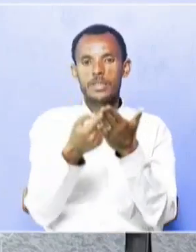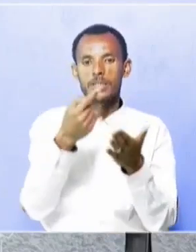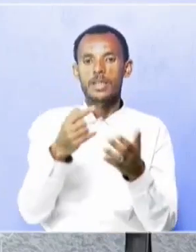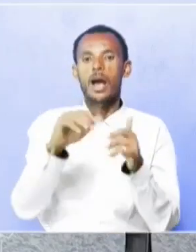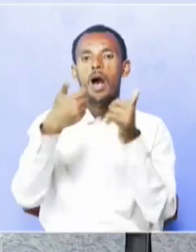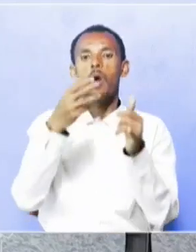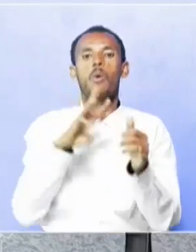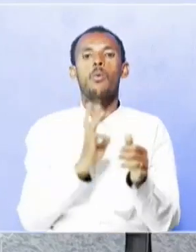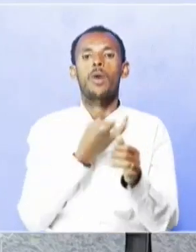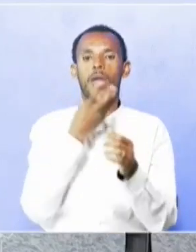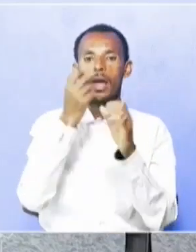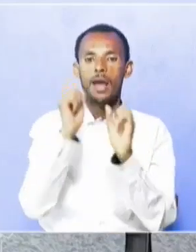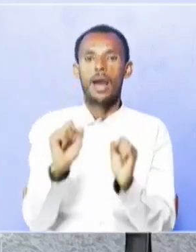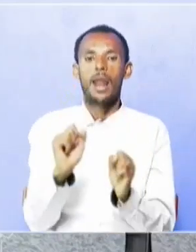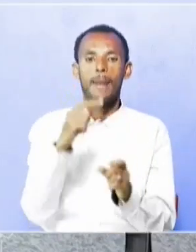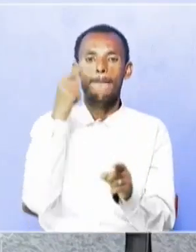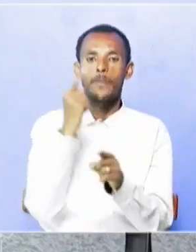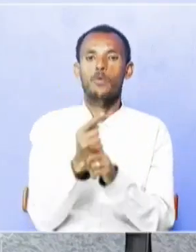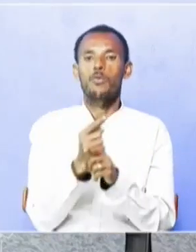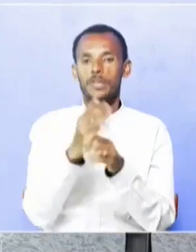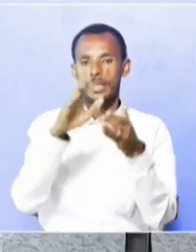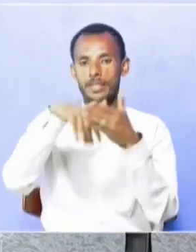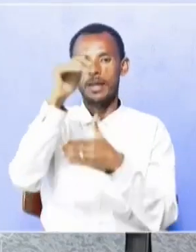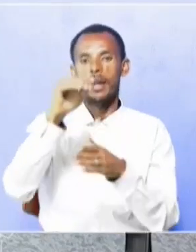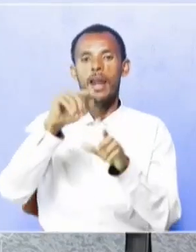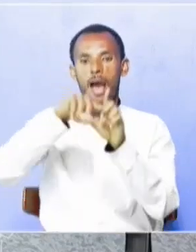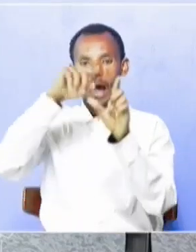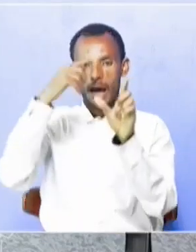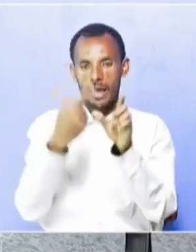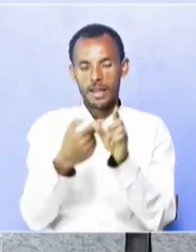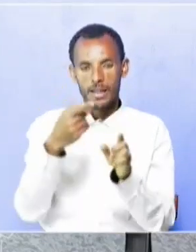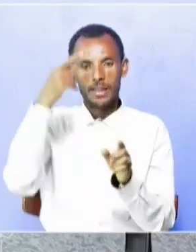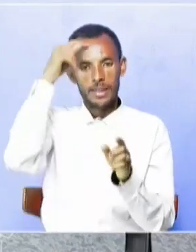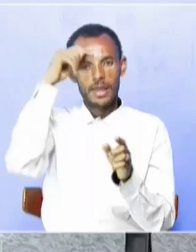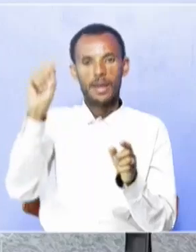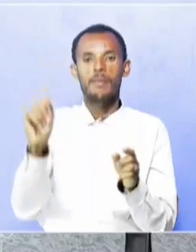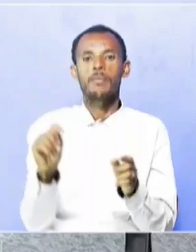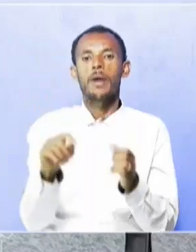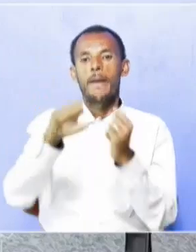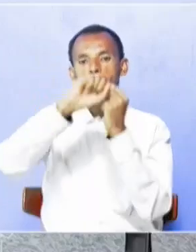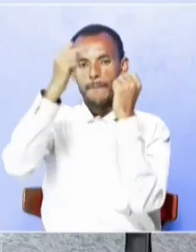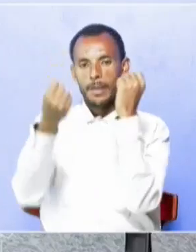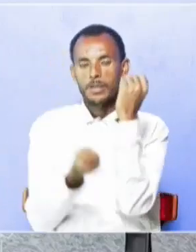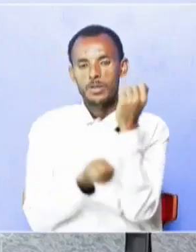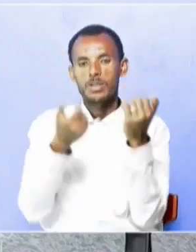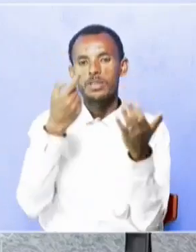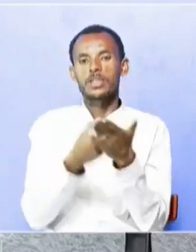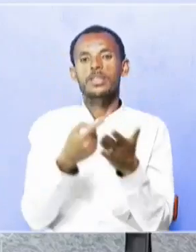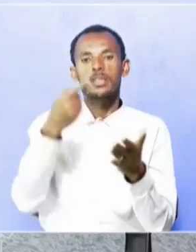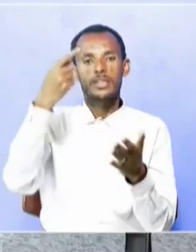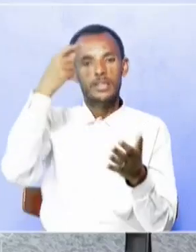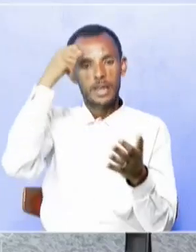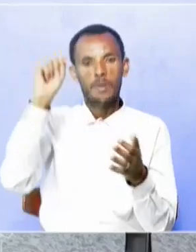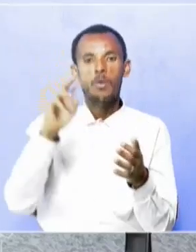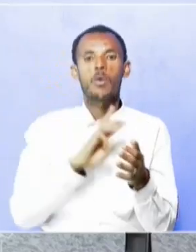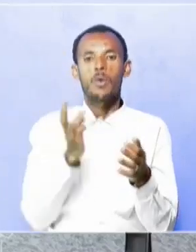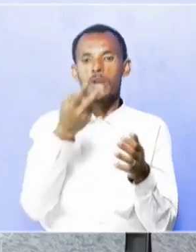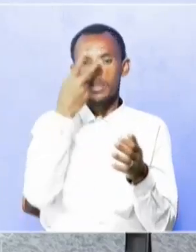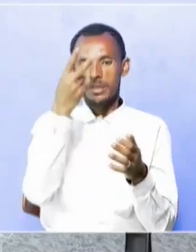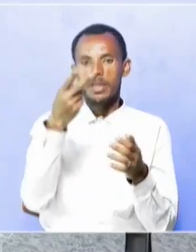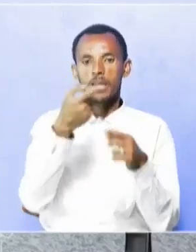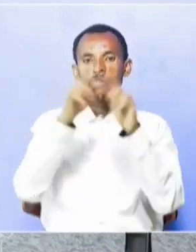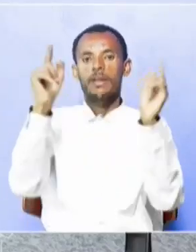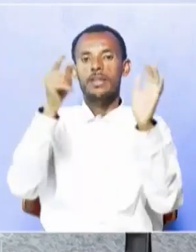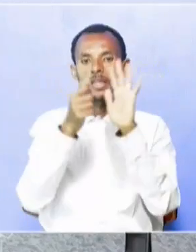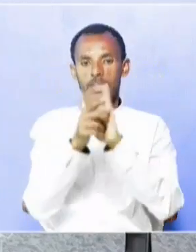we can prove the exterior angle theorem. Now, based on this theorem, we will see different